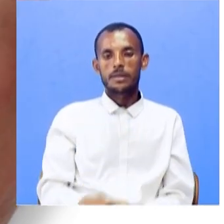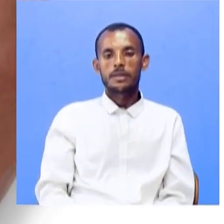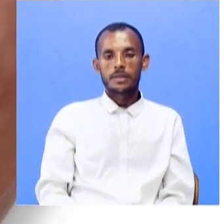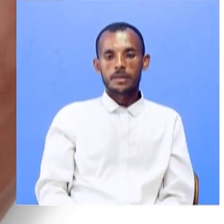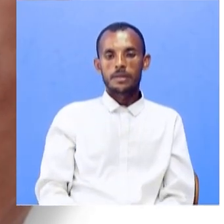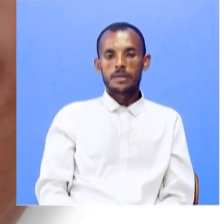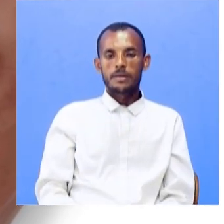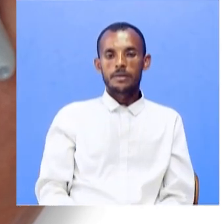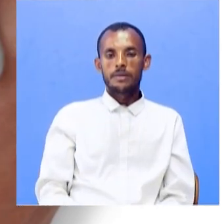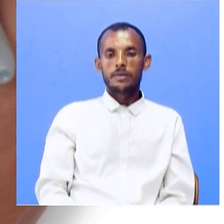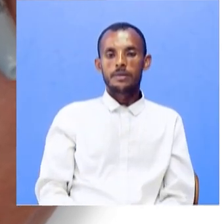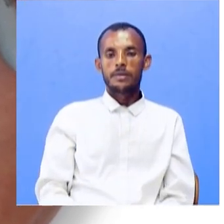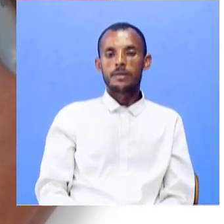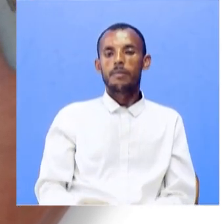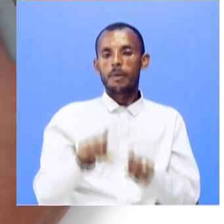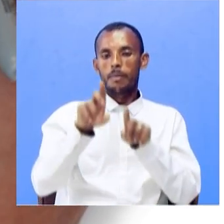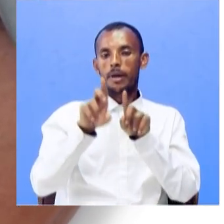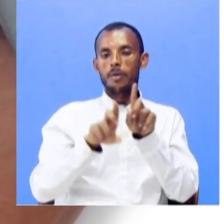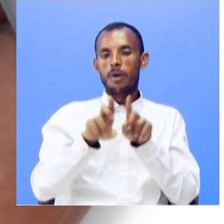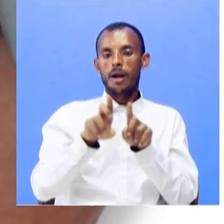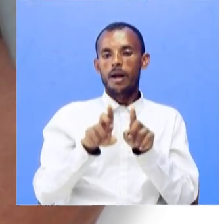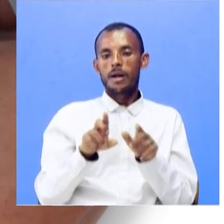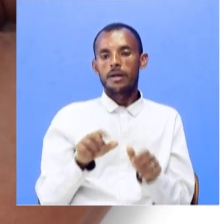are perpendicular to each other.